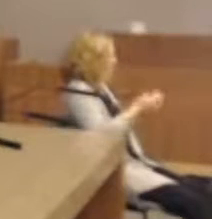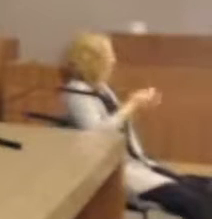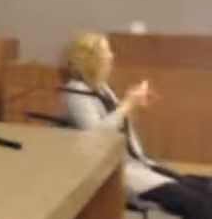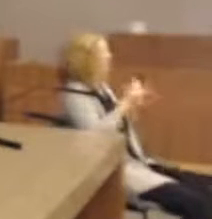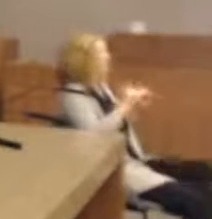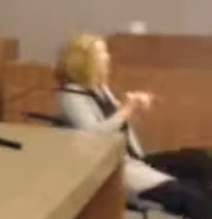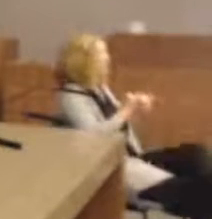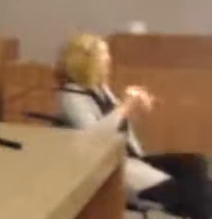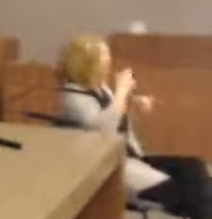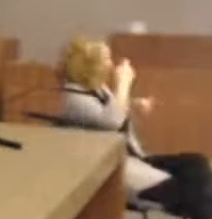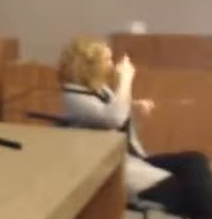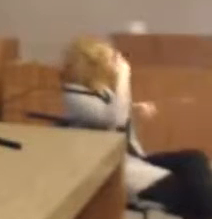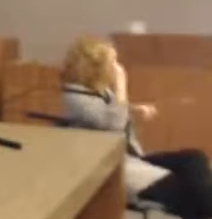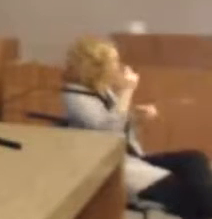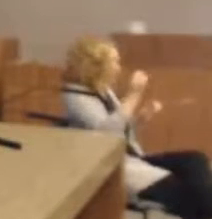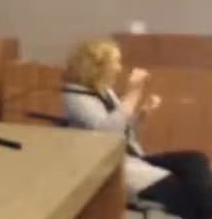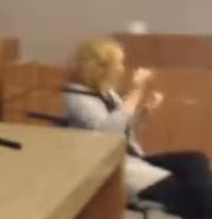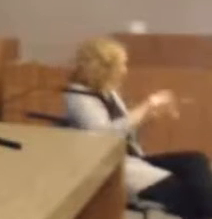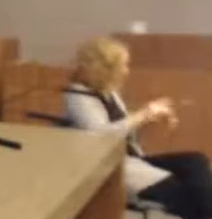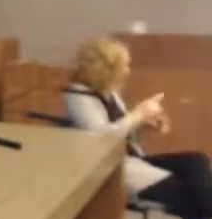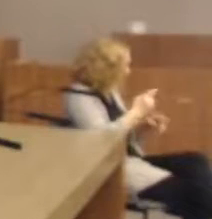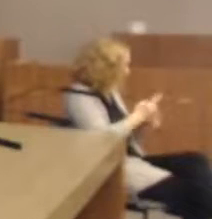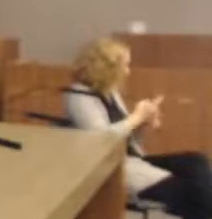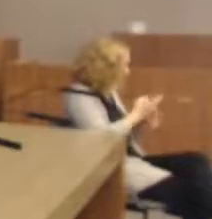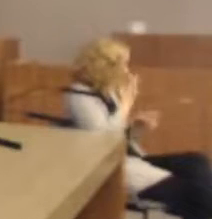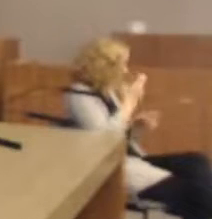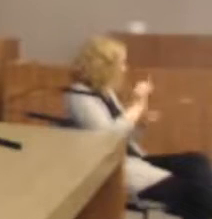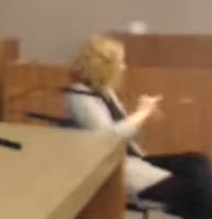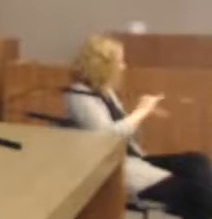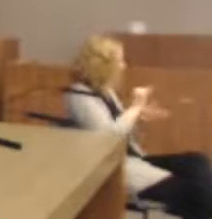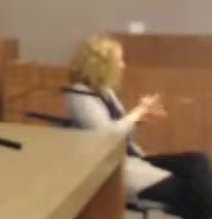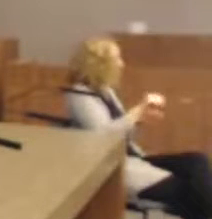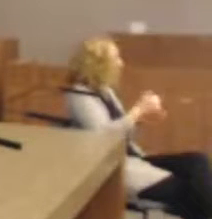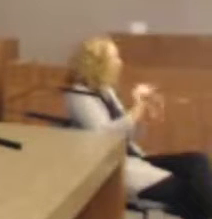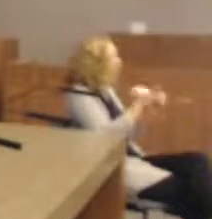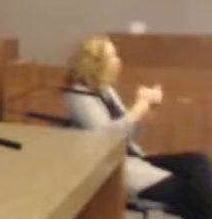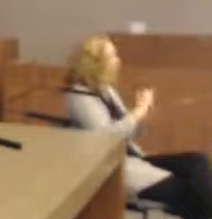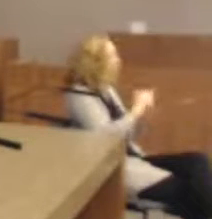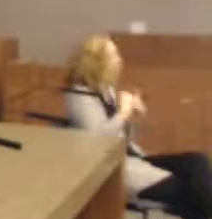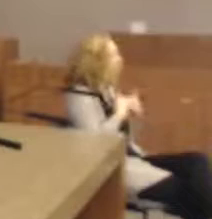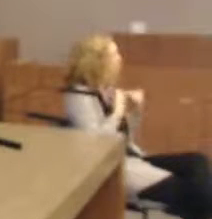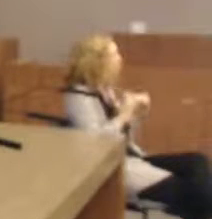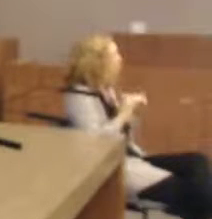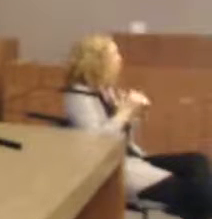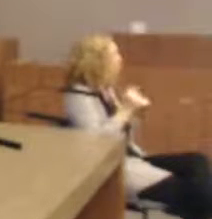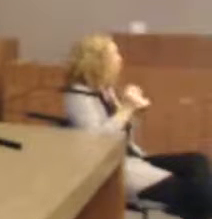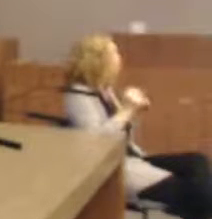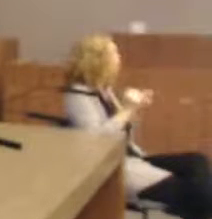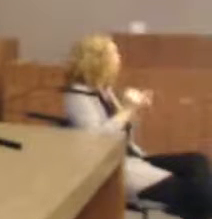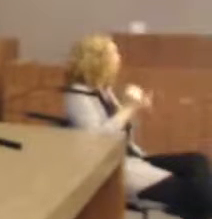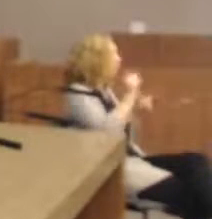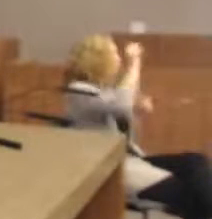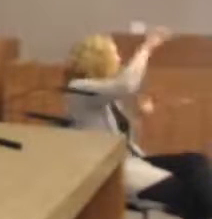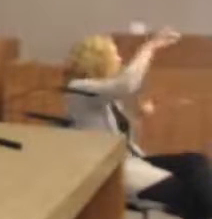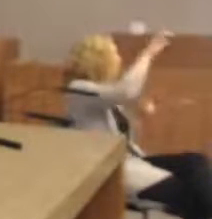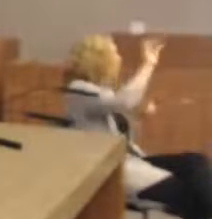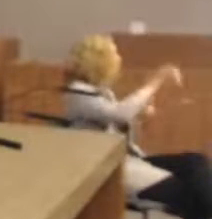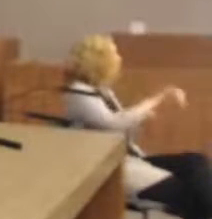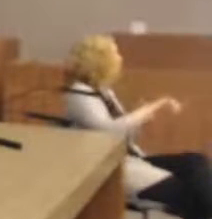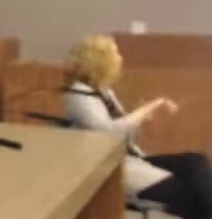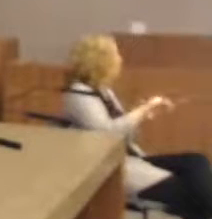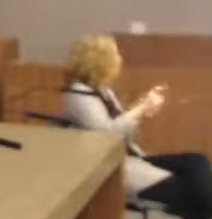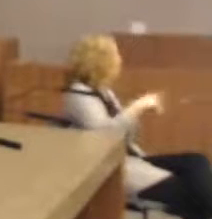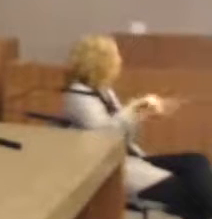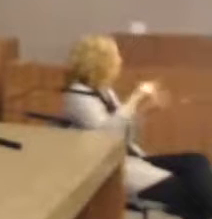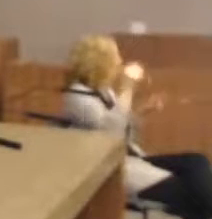extremely traumatizing to be in front of them, right? That's another big challenge we have right now. Just throwing that out there for anybody looking at that claim. That's one that we're working